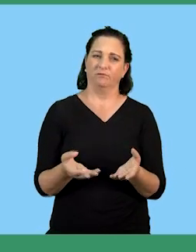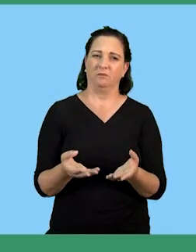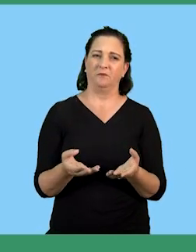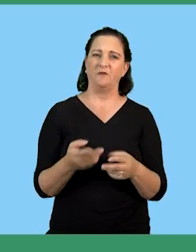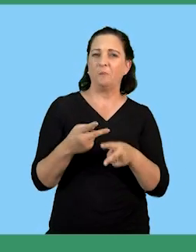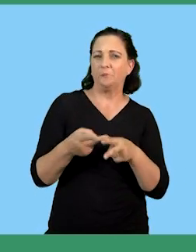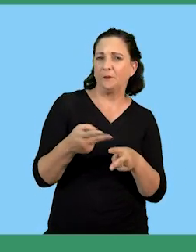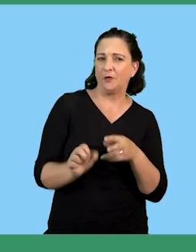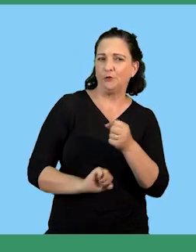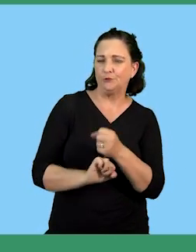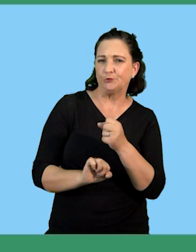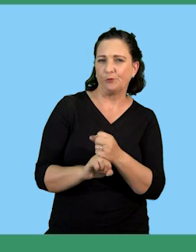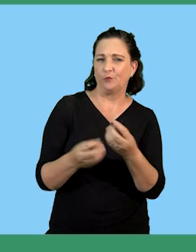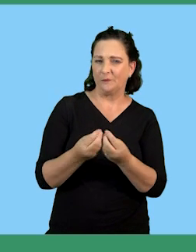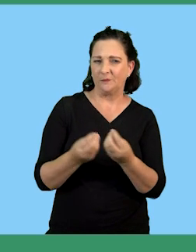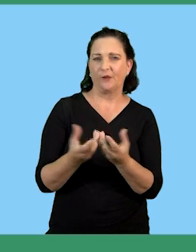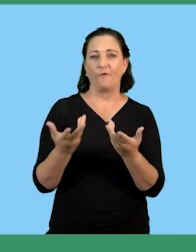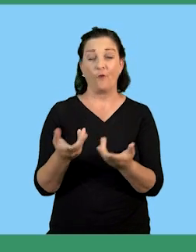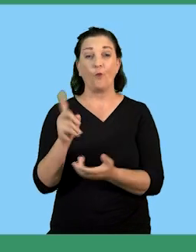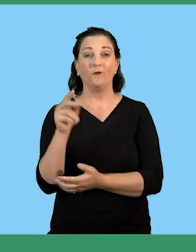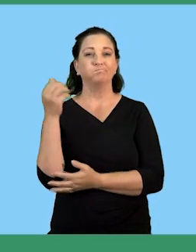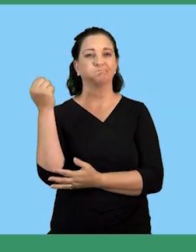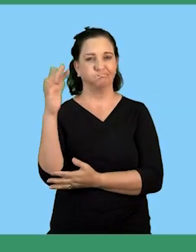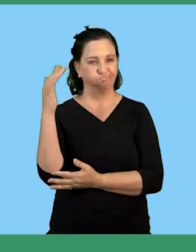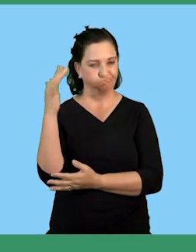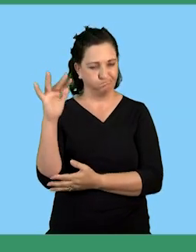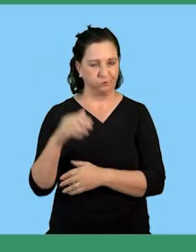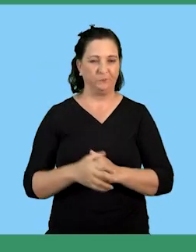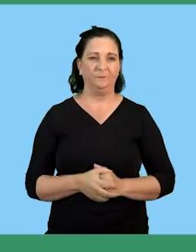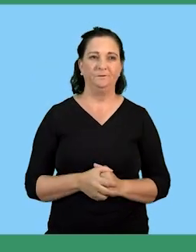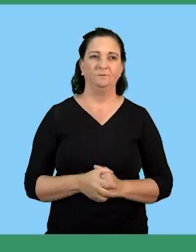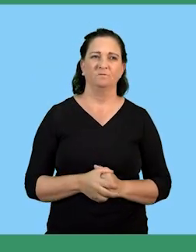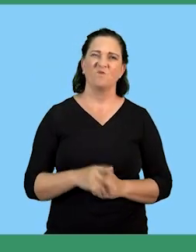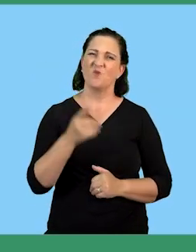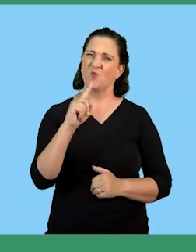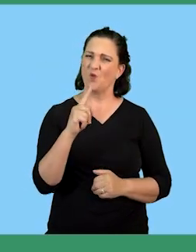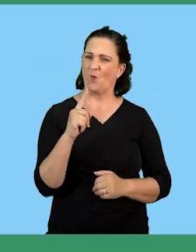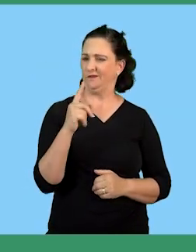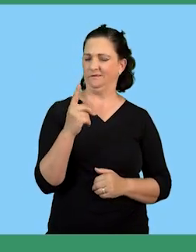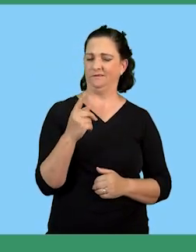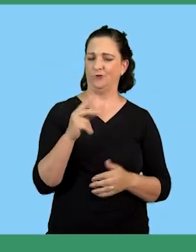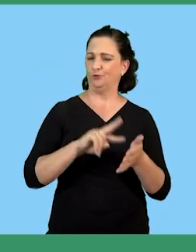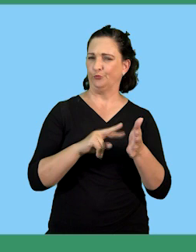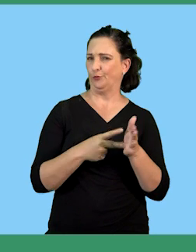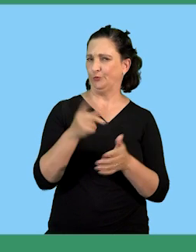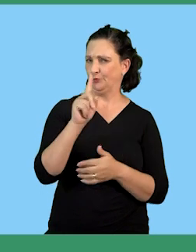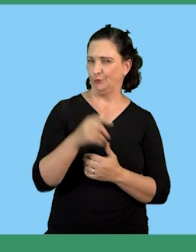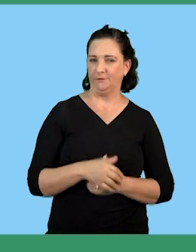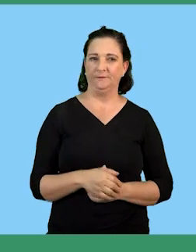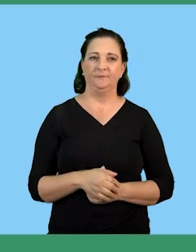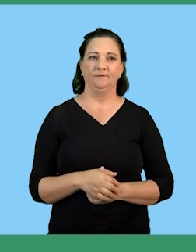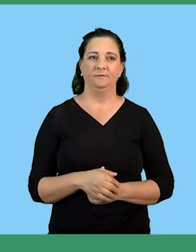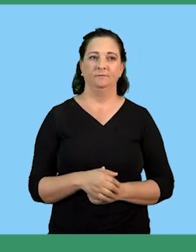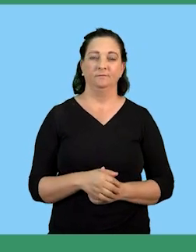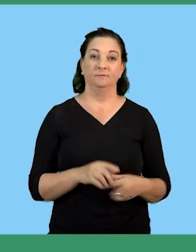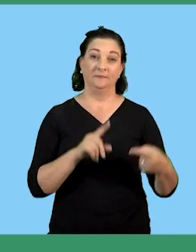for a business, or for a presentation rather. All right, so what is the purpose of the following visual aid? The